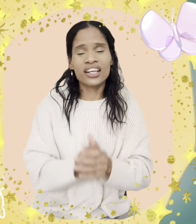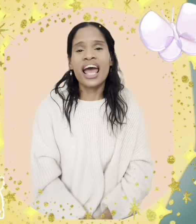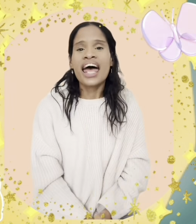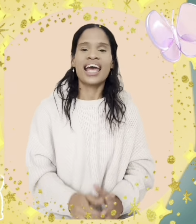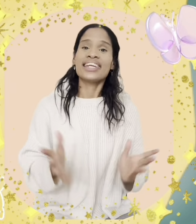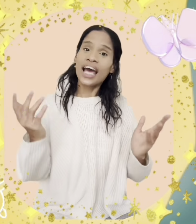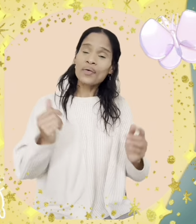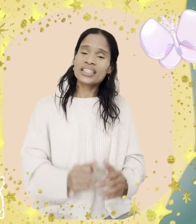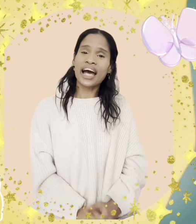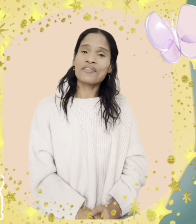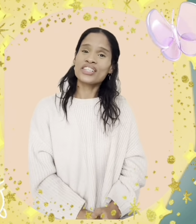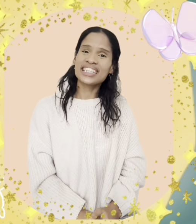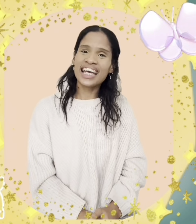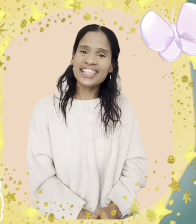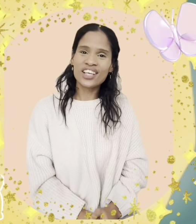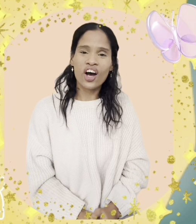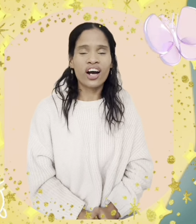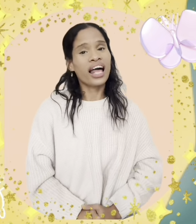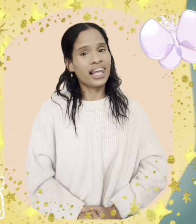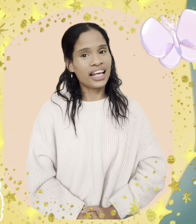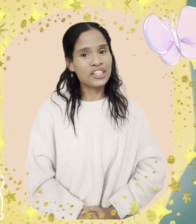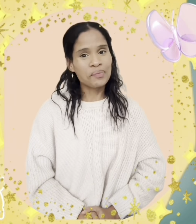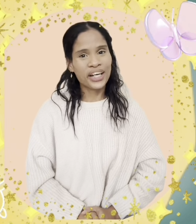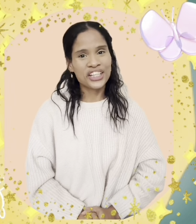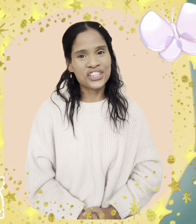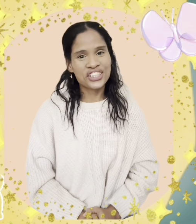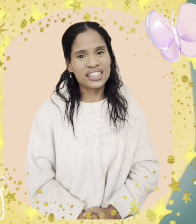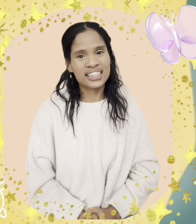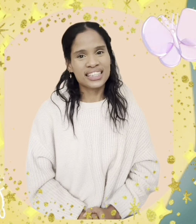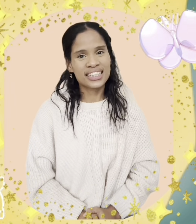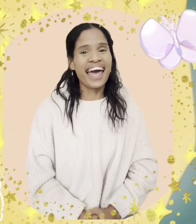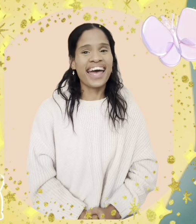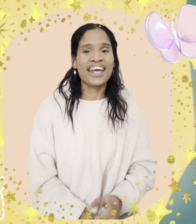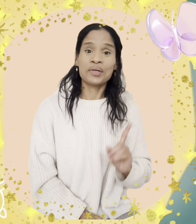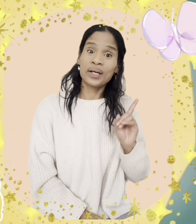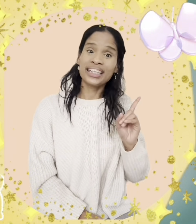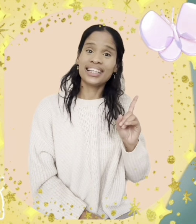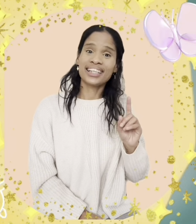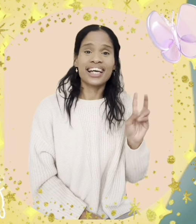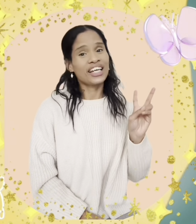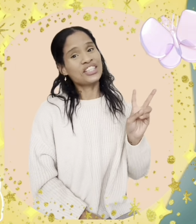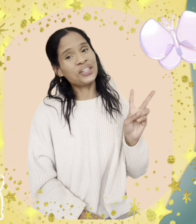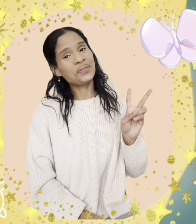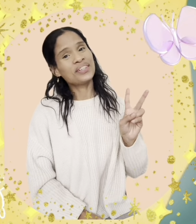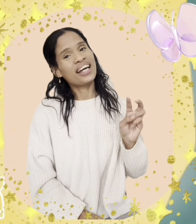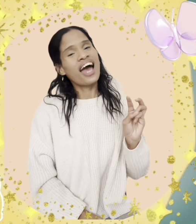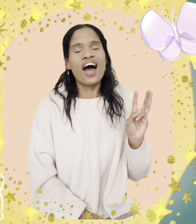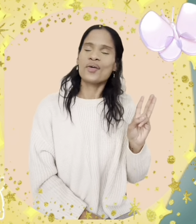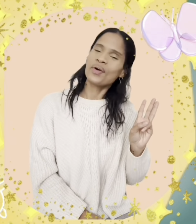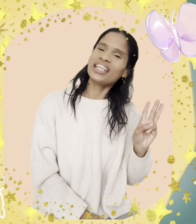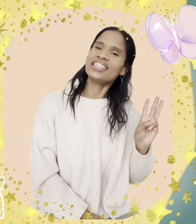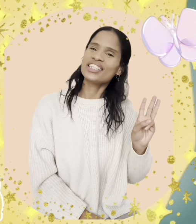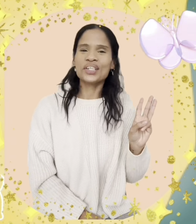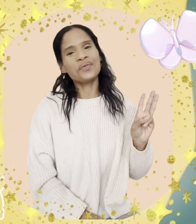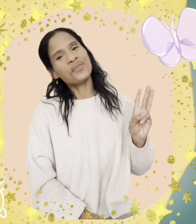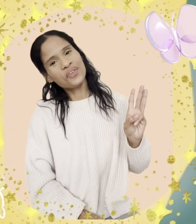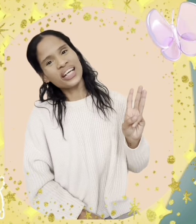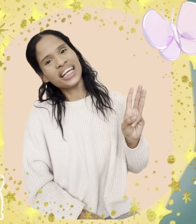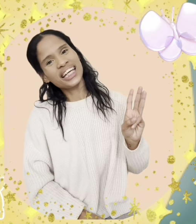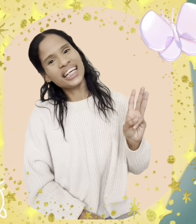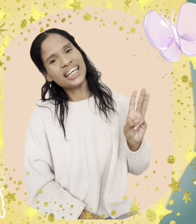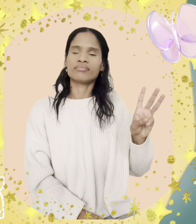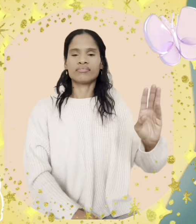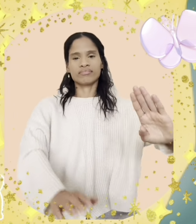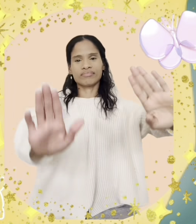Very good. Now it's time for today's song, London Bridge. And a one, a two, a one, two,